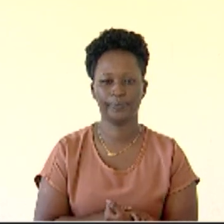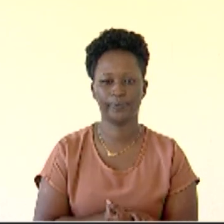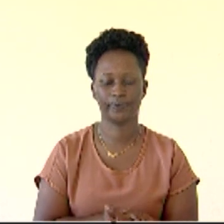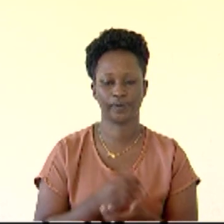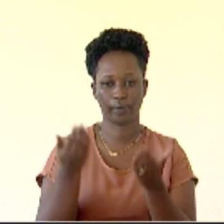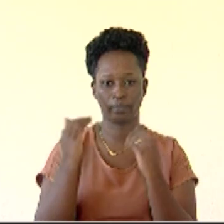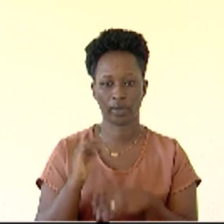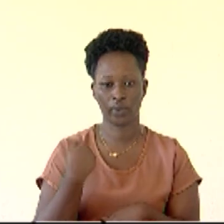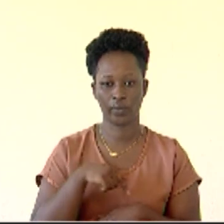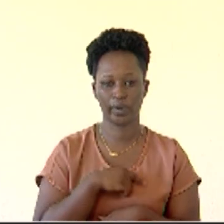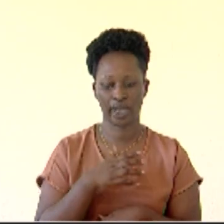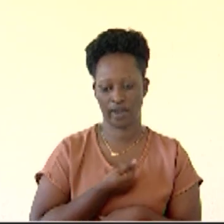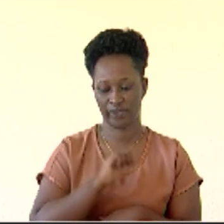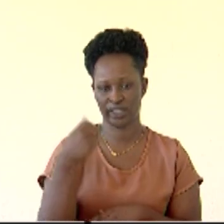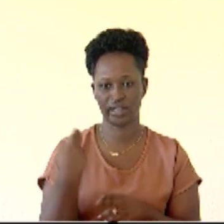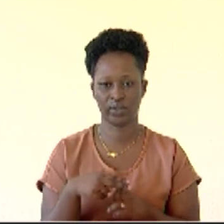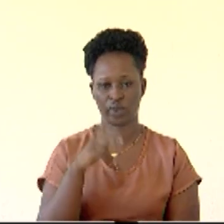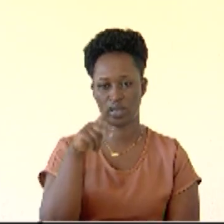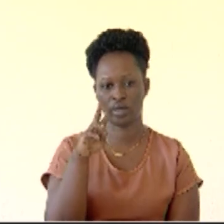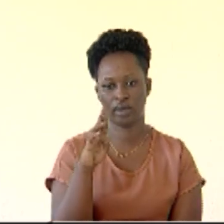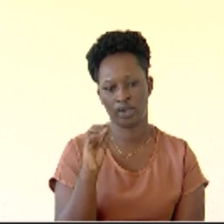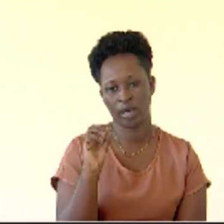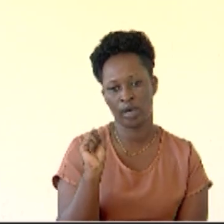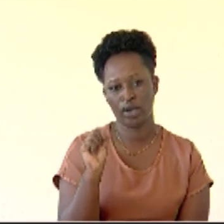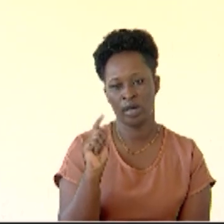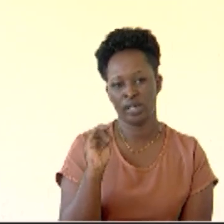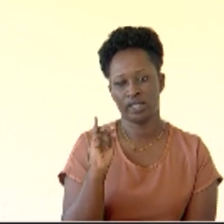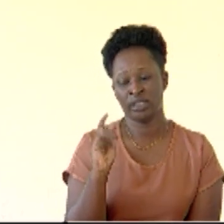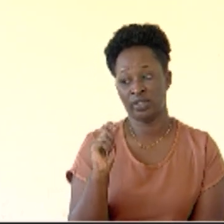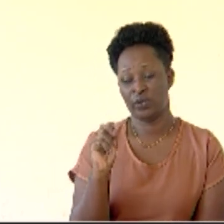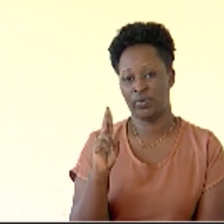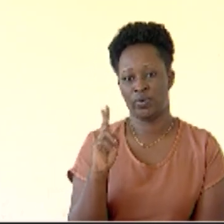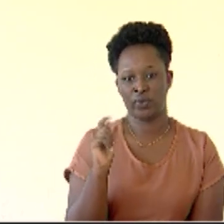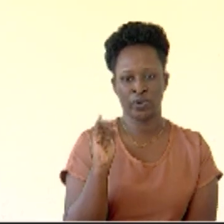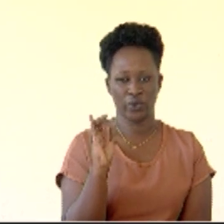So we have what you call prostitution, engaging in sexual relationship for financial gains.